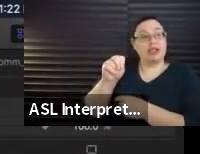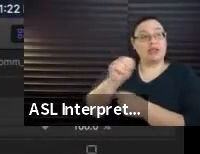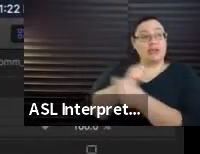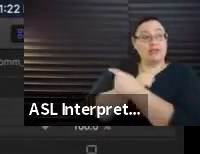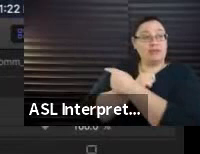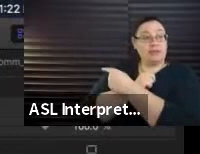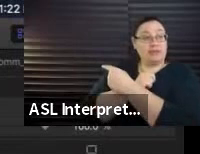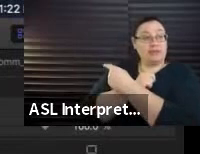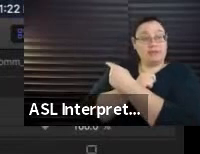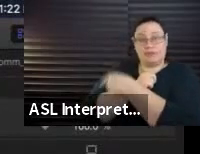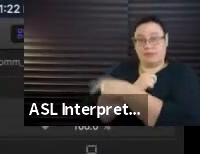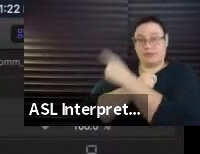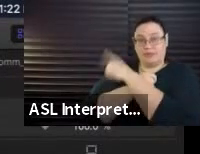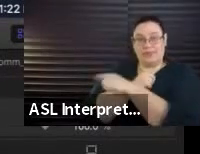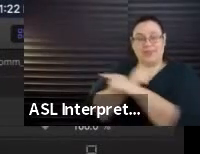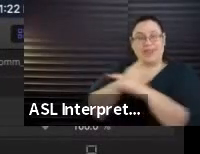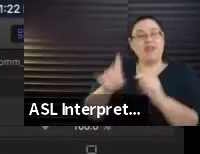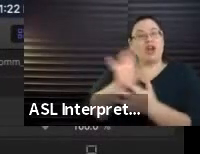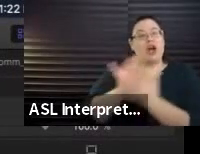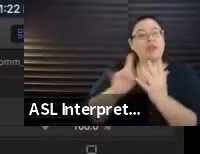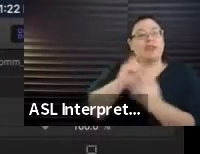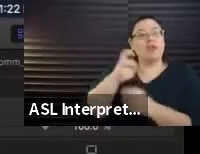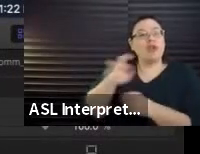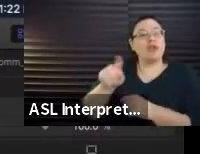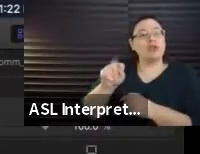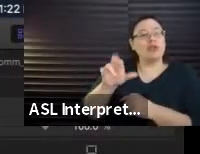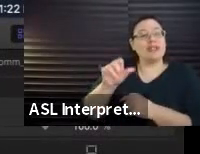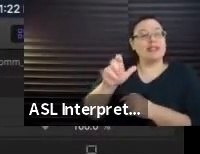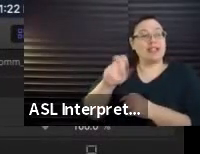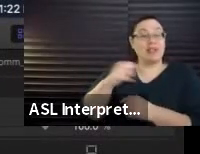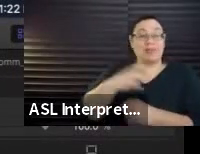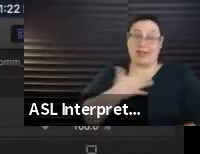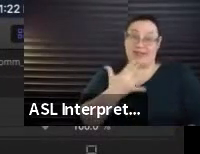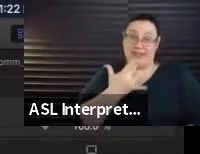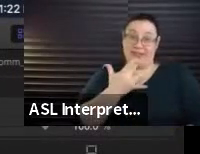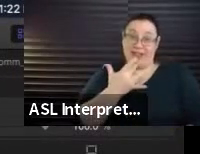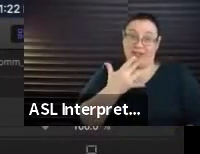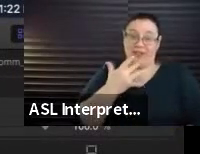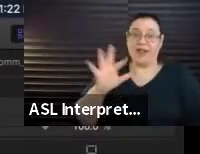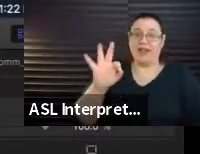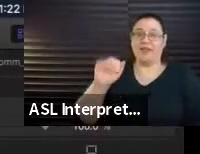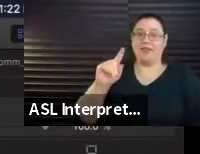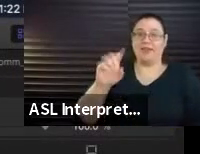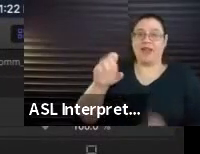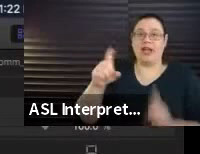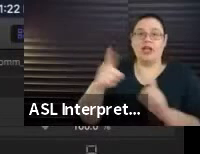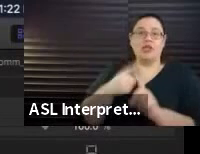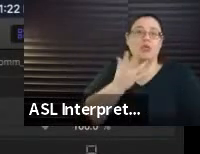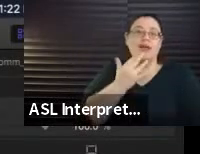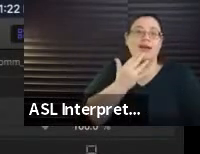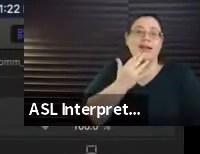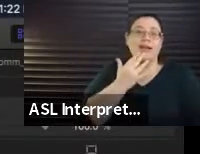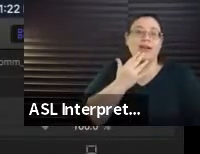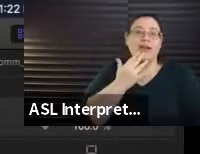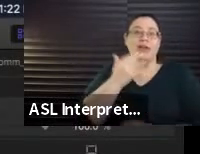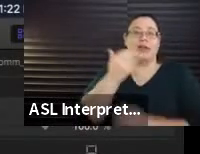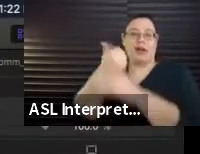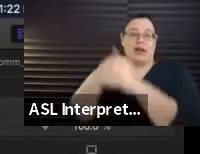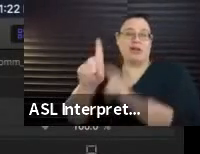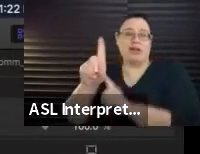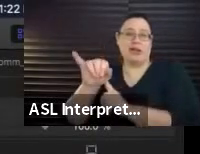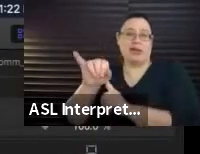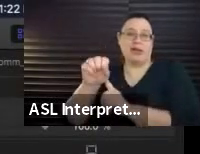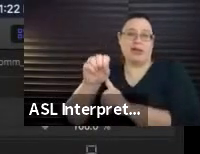some transition options that open up. My favorite one is the fade to color, and that's under dissolves. But if you can't find it, you can always